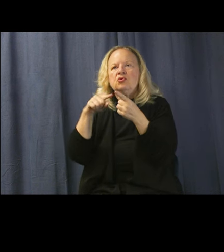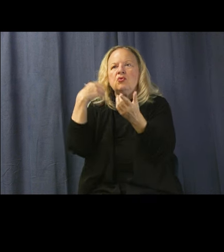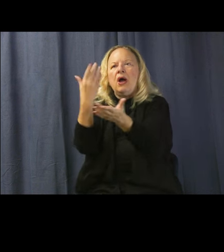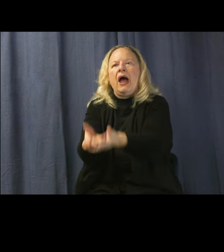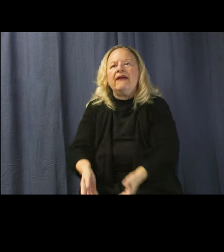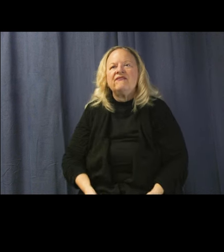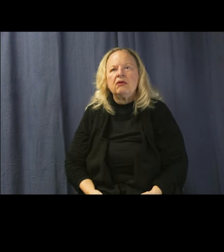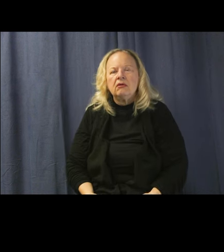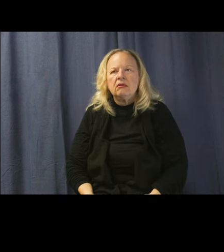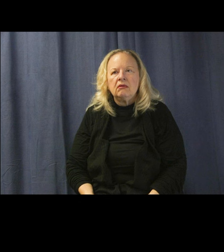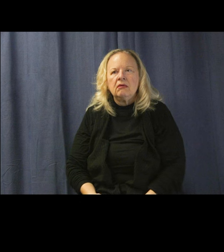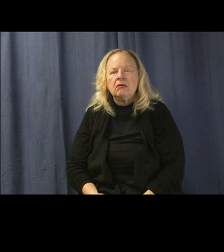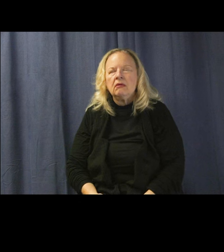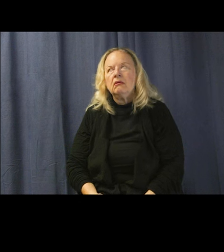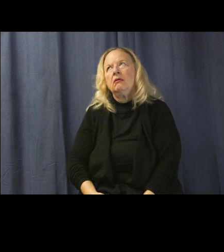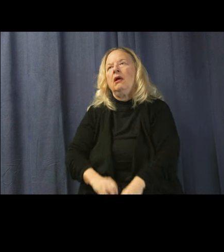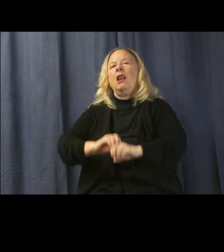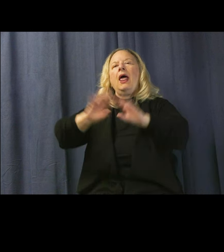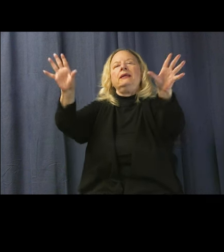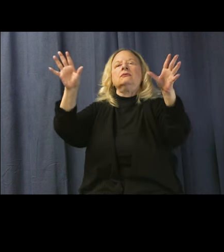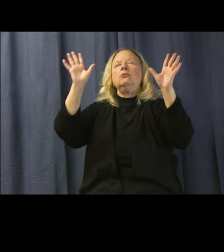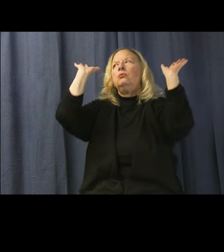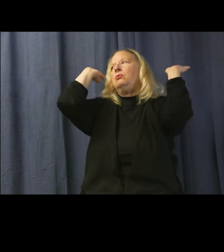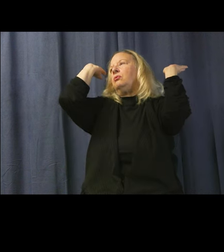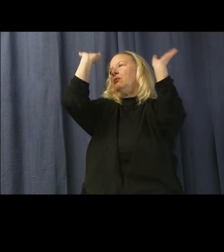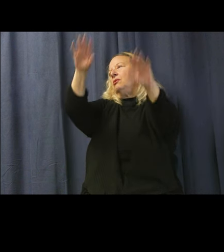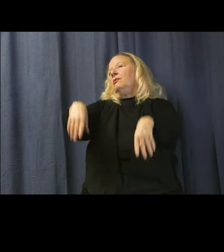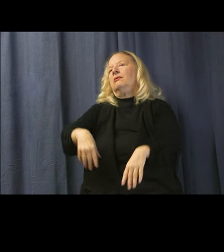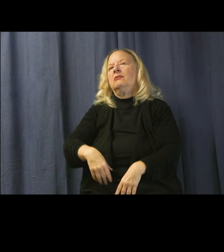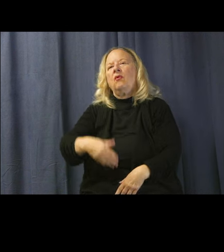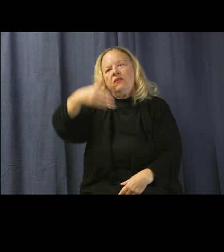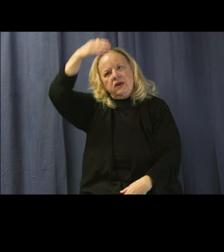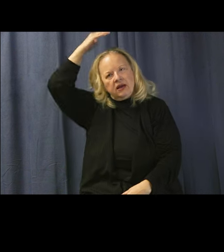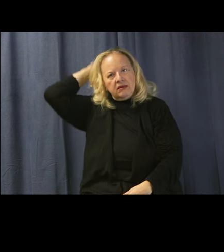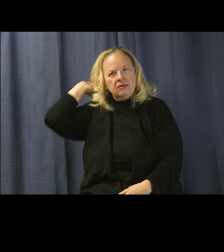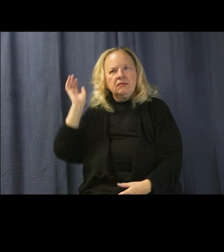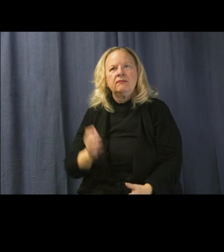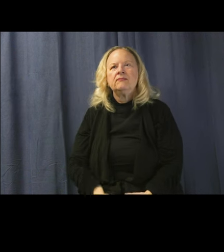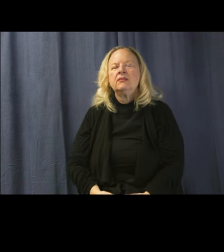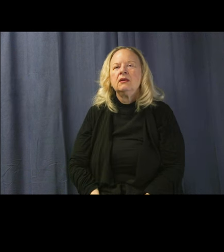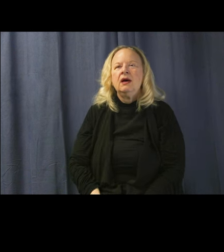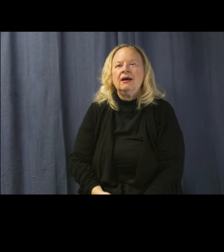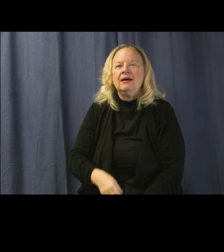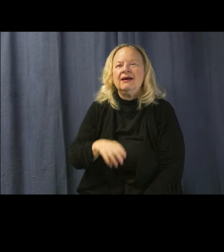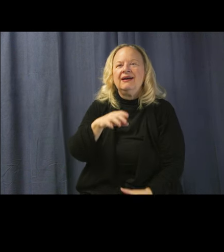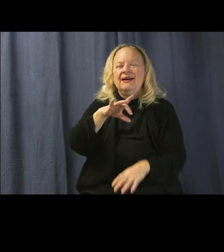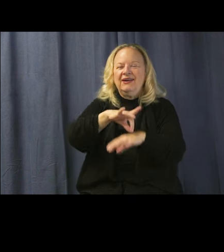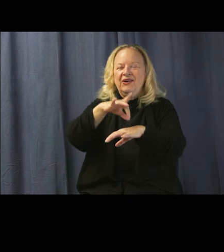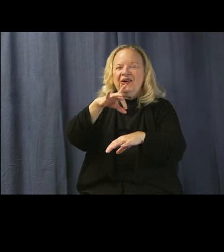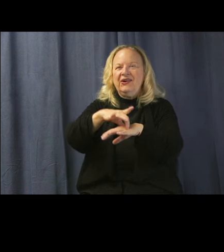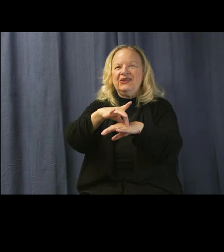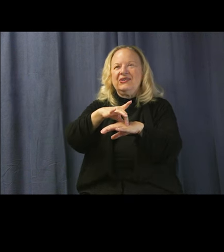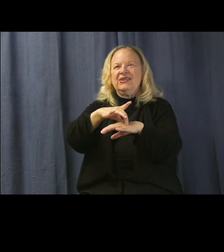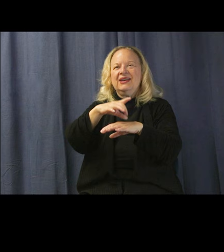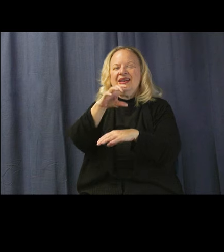there. Oh, but wait, there's more. Here's Earth. This is our solar system. So